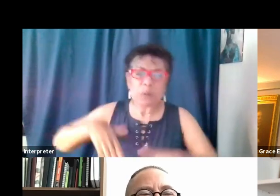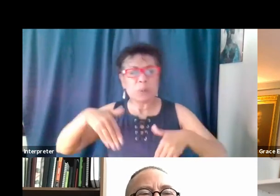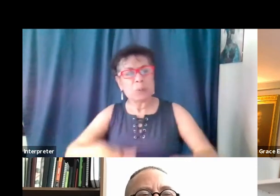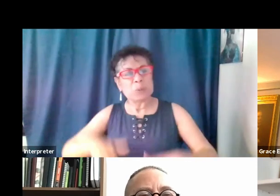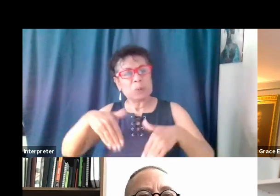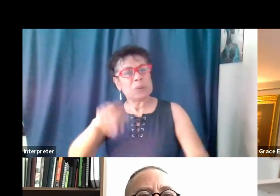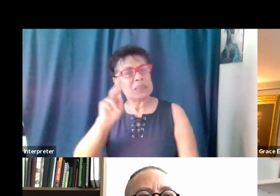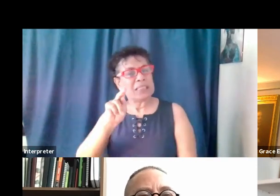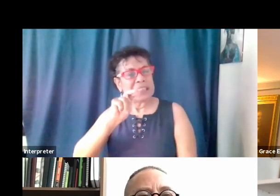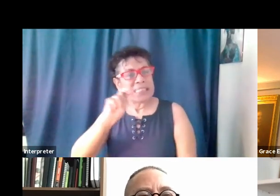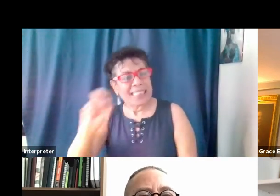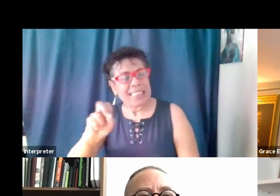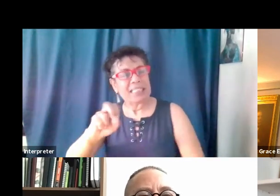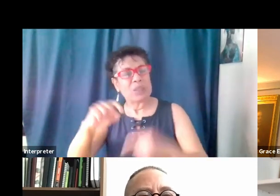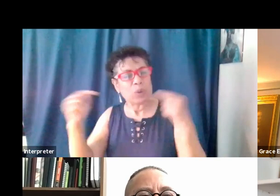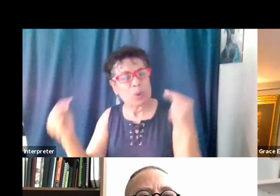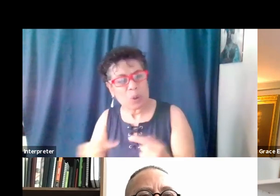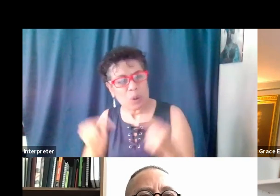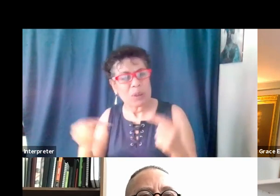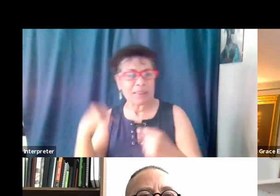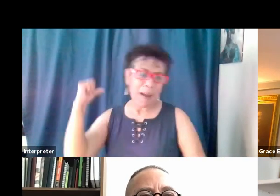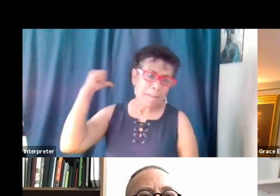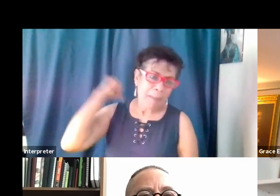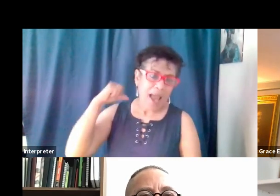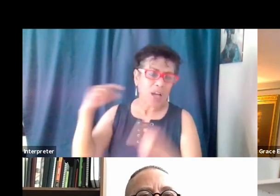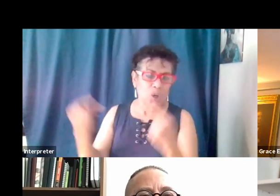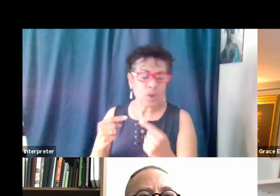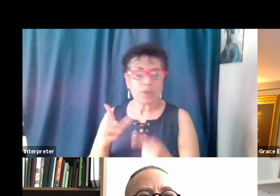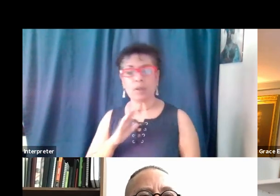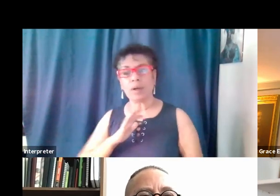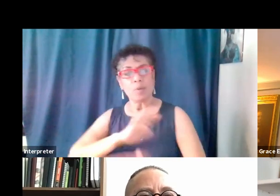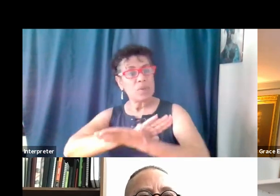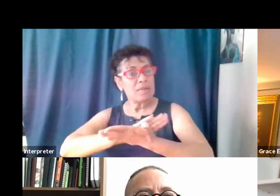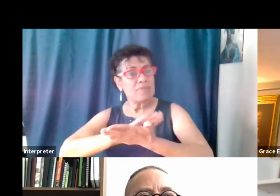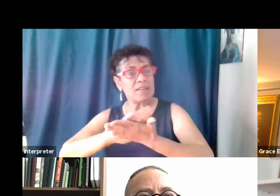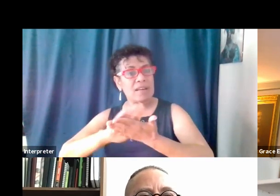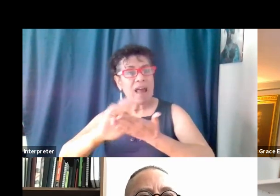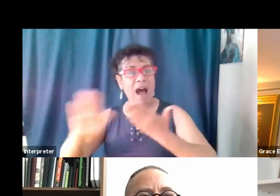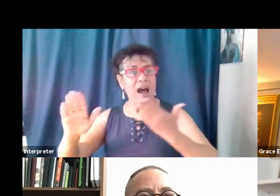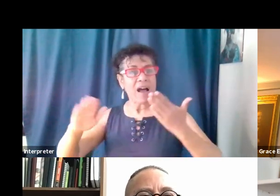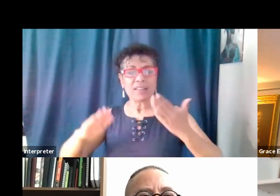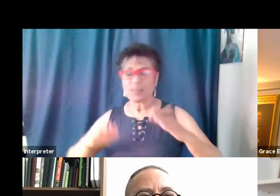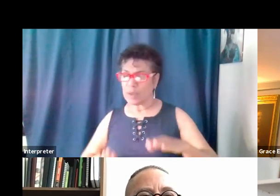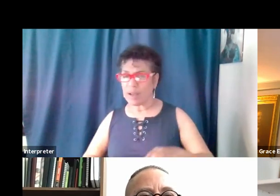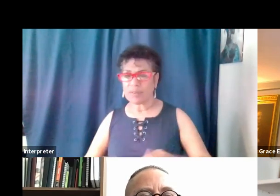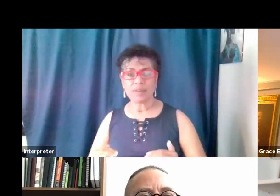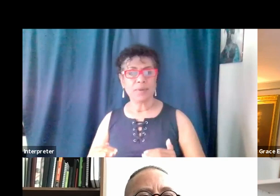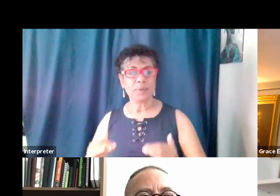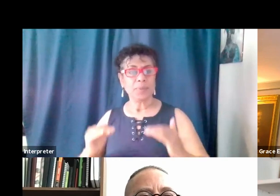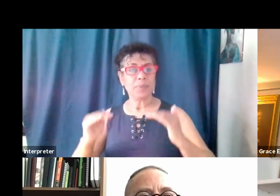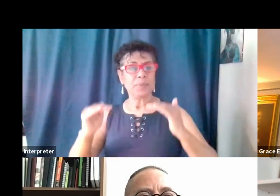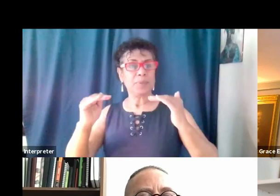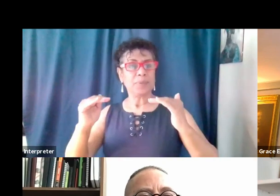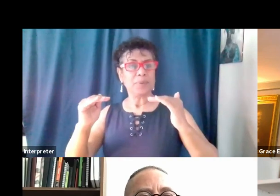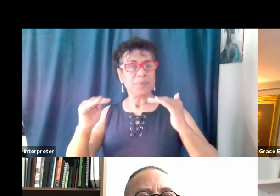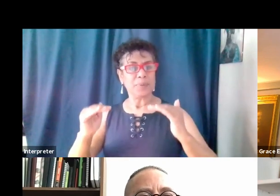knees in the dirt and trying to, break my back. And you have these wonderful platforms that go up and down and just hit you right at the